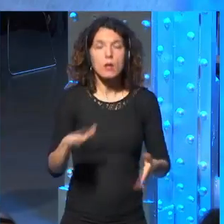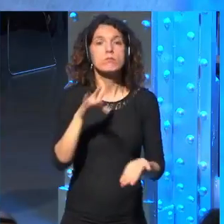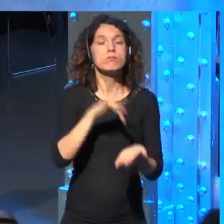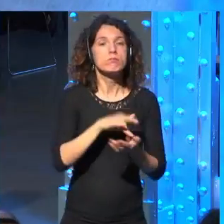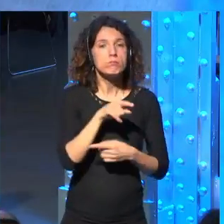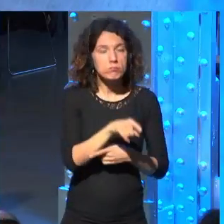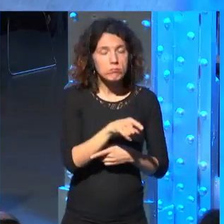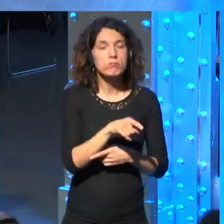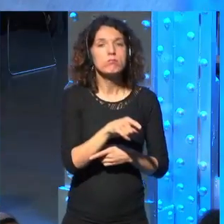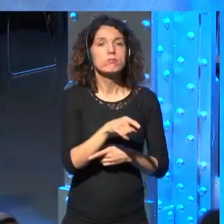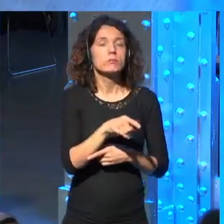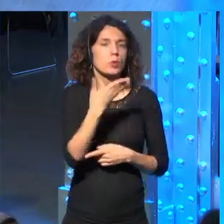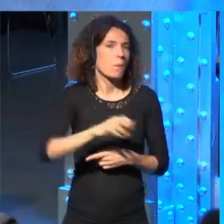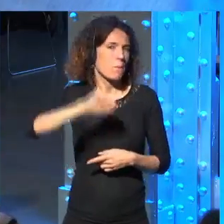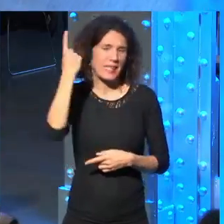mirror,